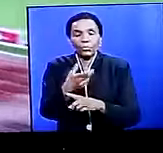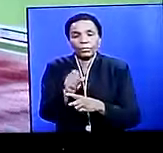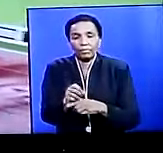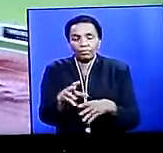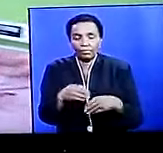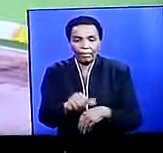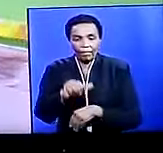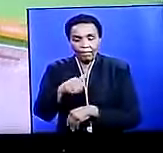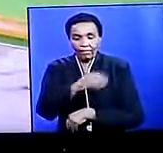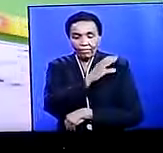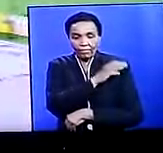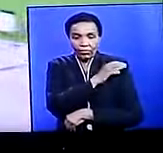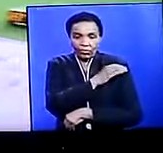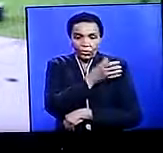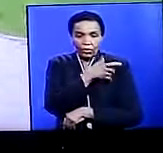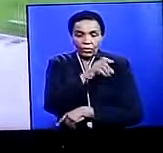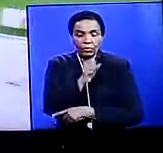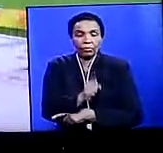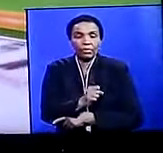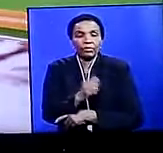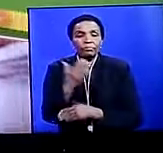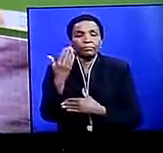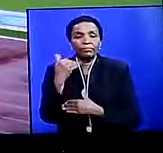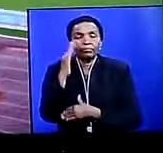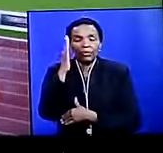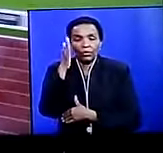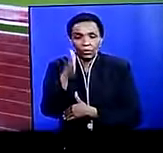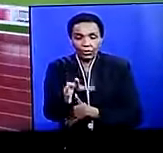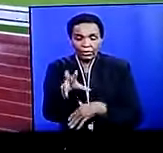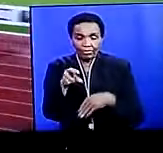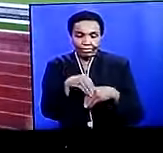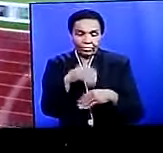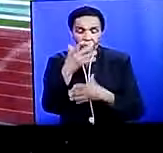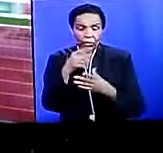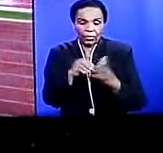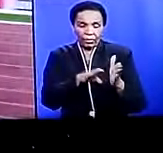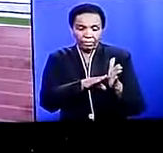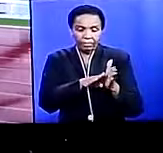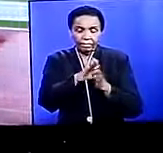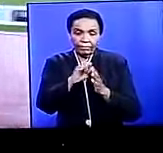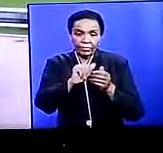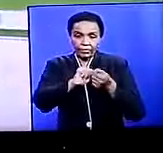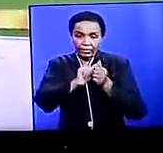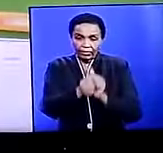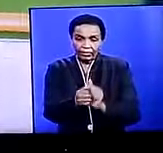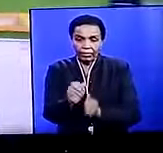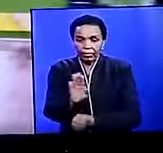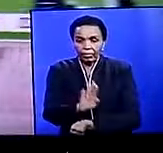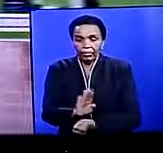attracted 11 coaches, and the hope is that it will add value to the development of sports